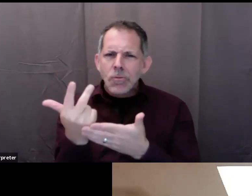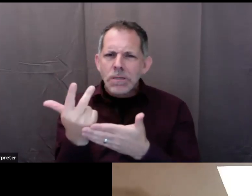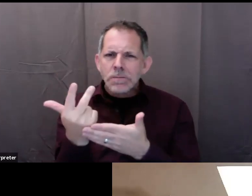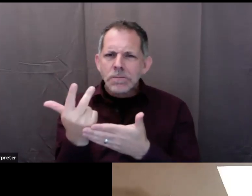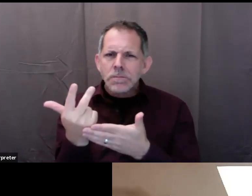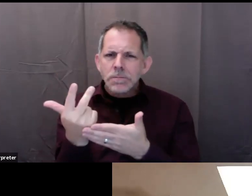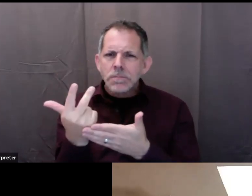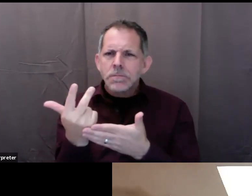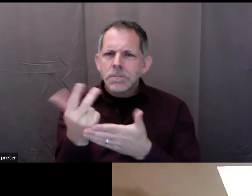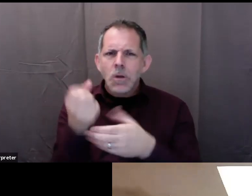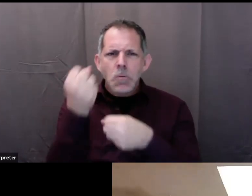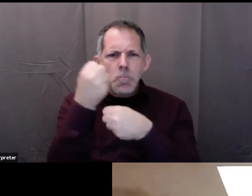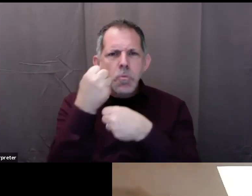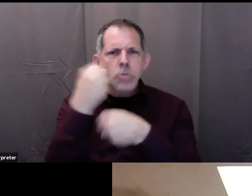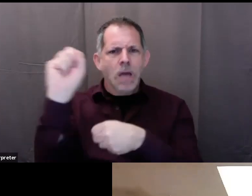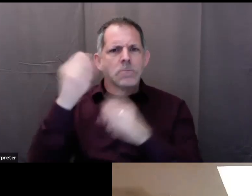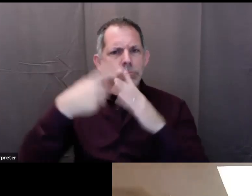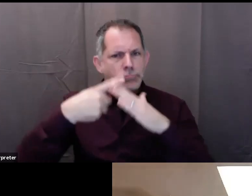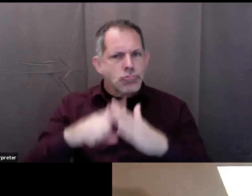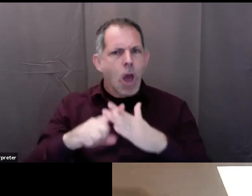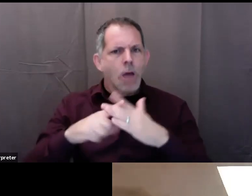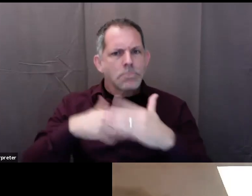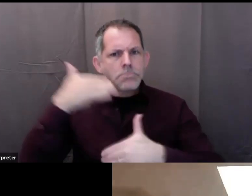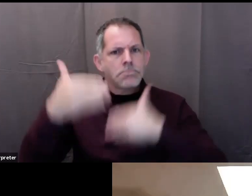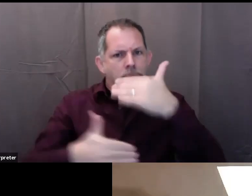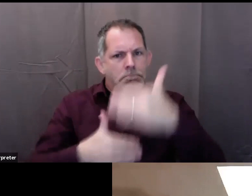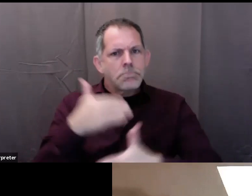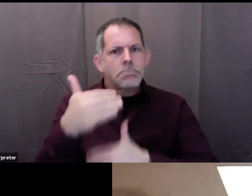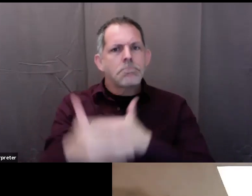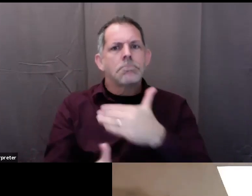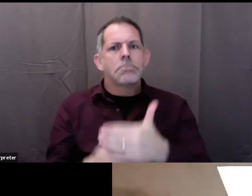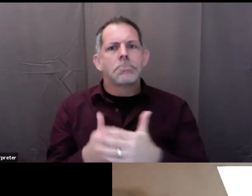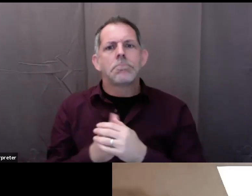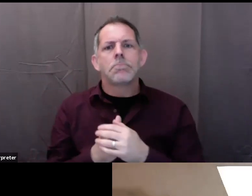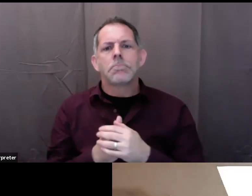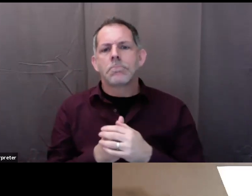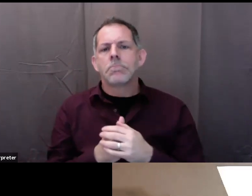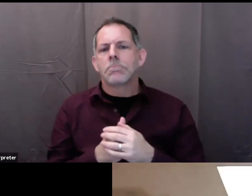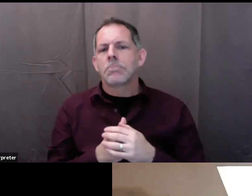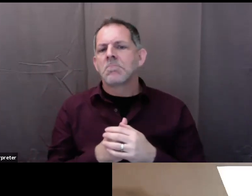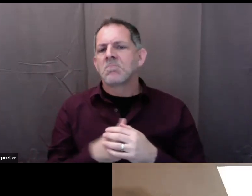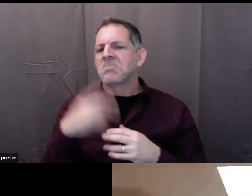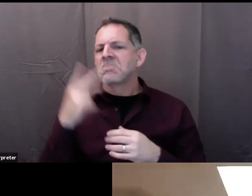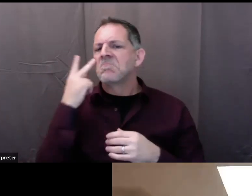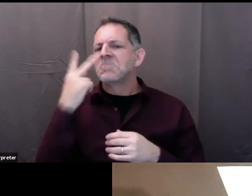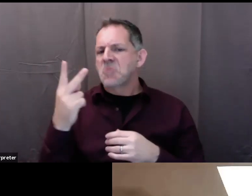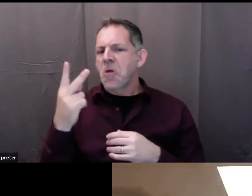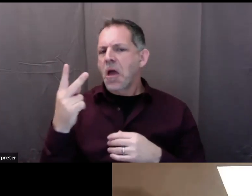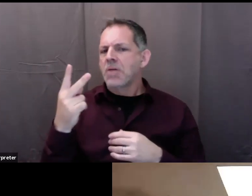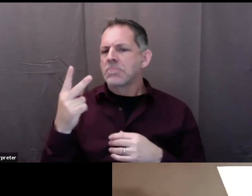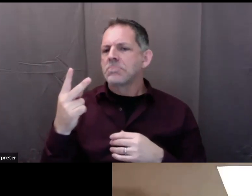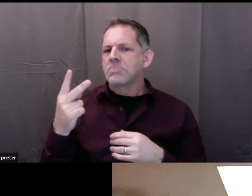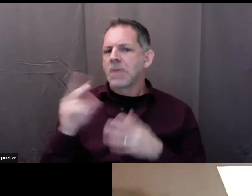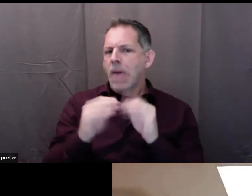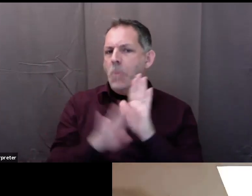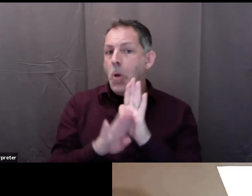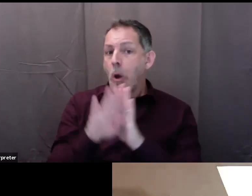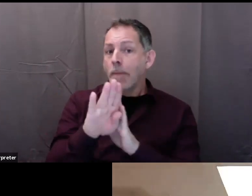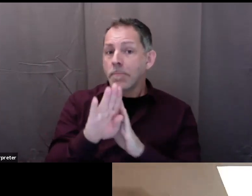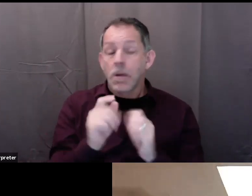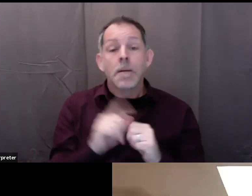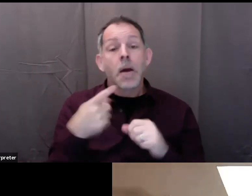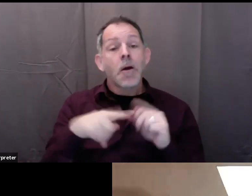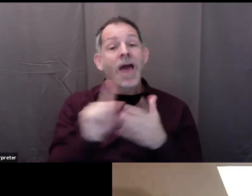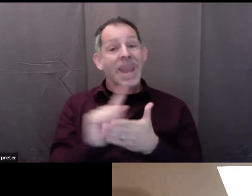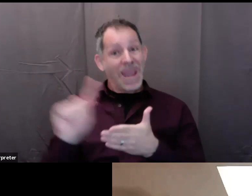seen something from that. And you know, maybe these cases reported last weekend were in part connected to that, but